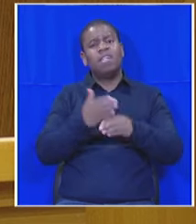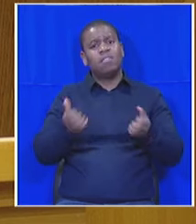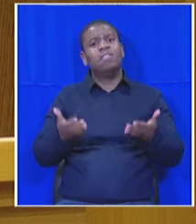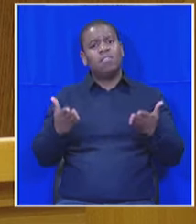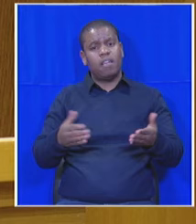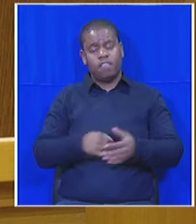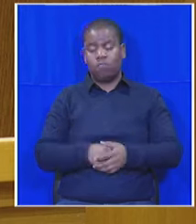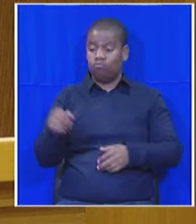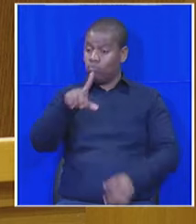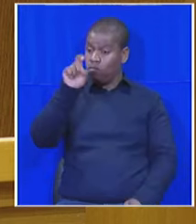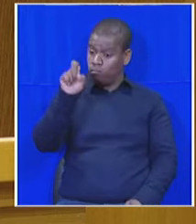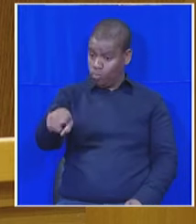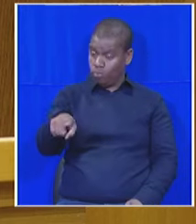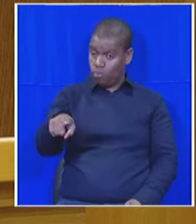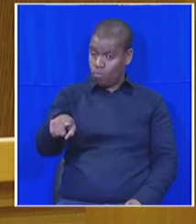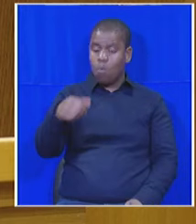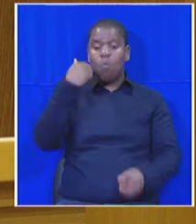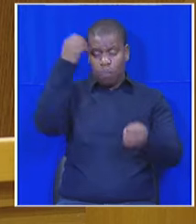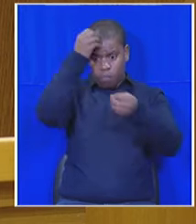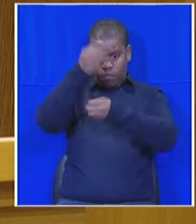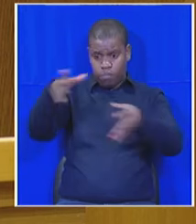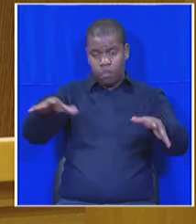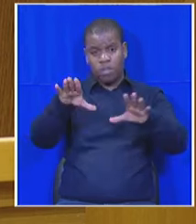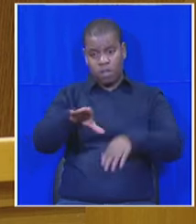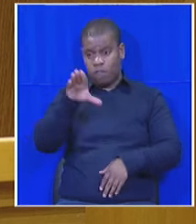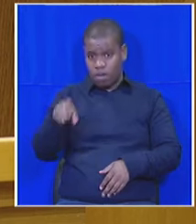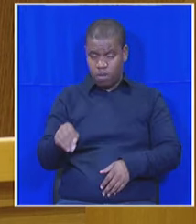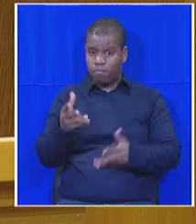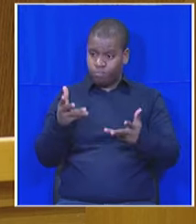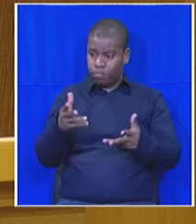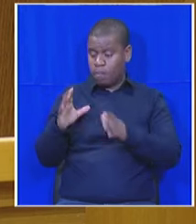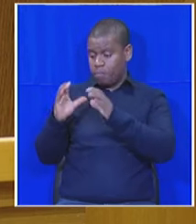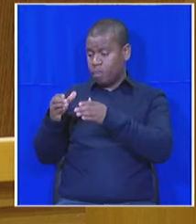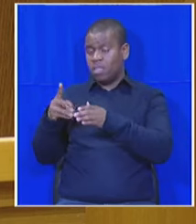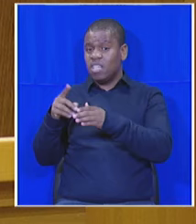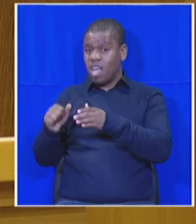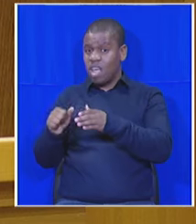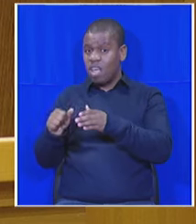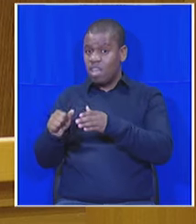want you to know that DA is hypocritical.